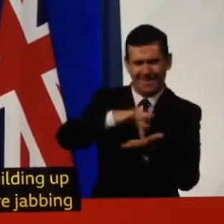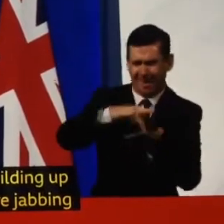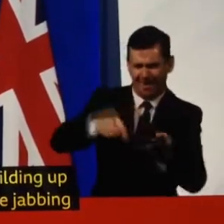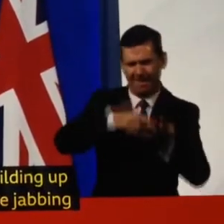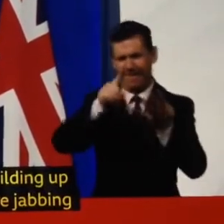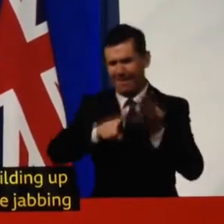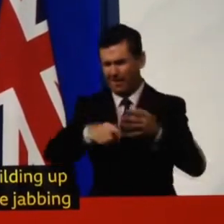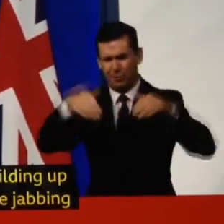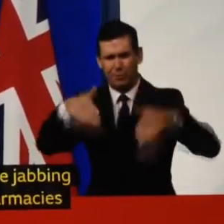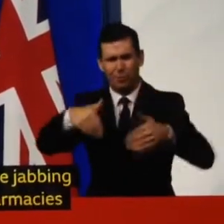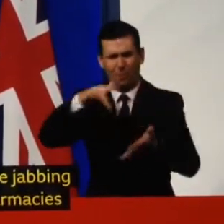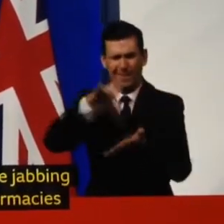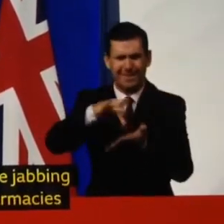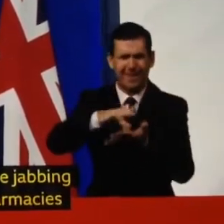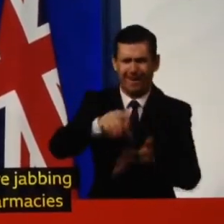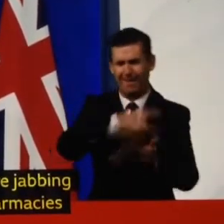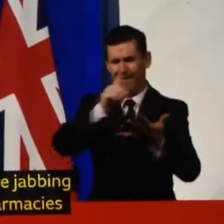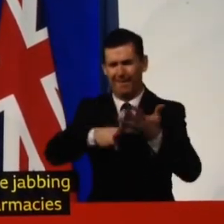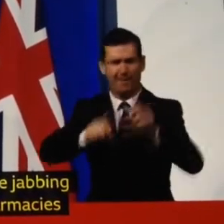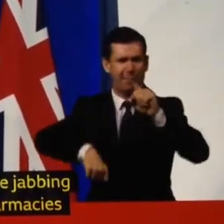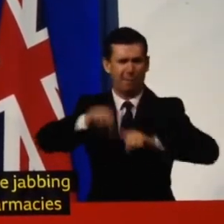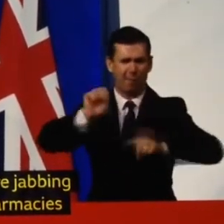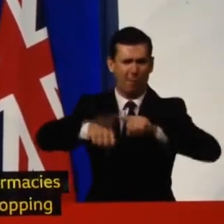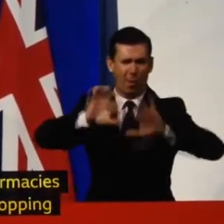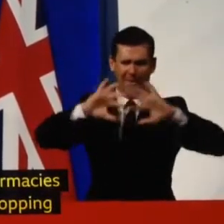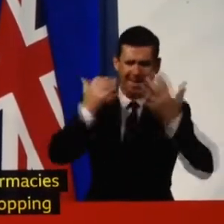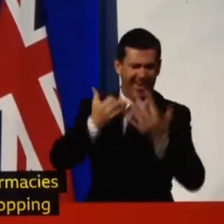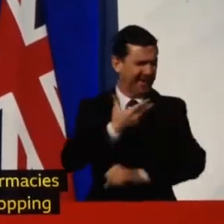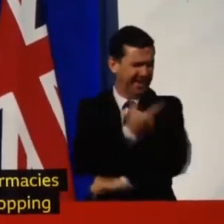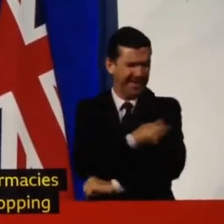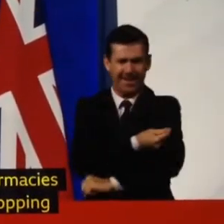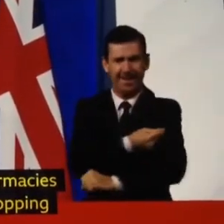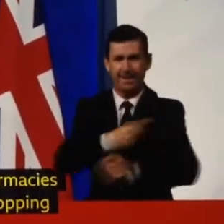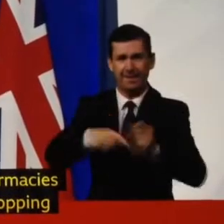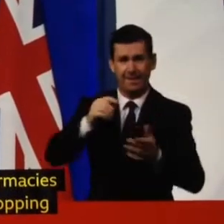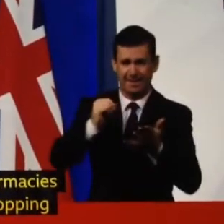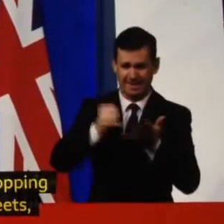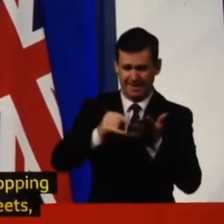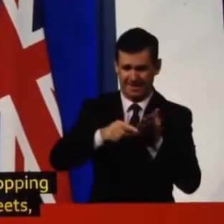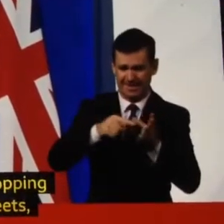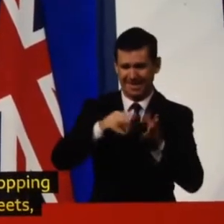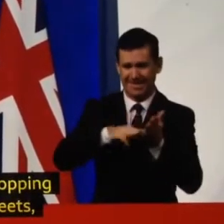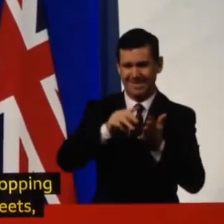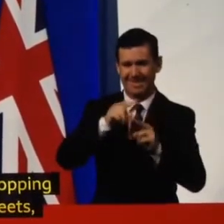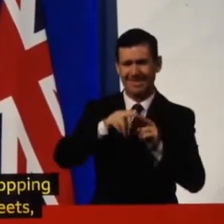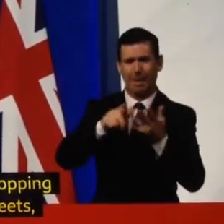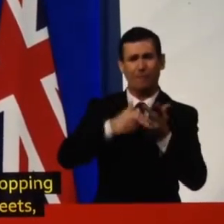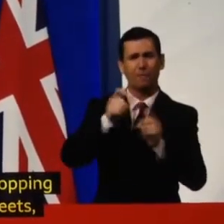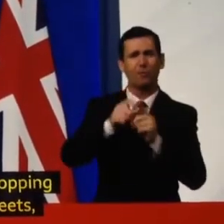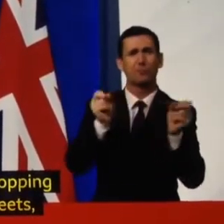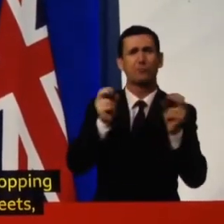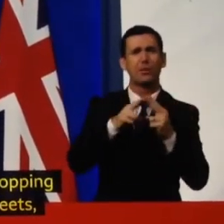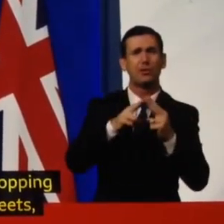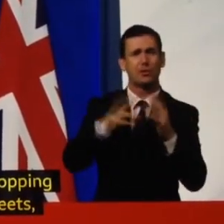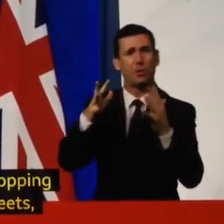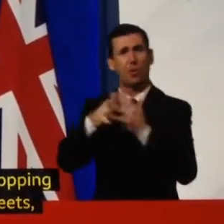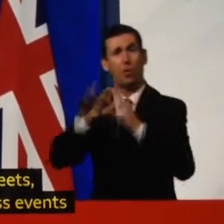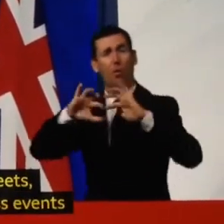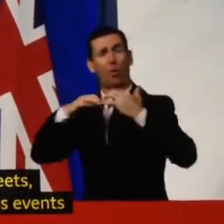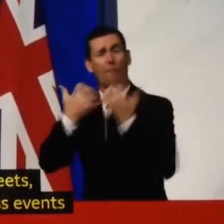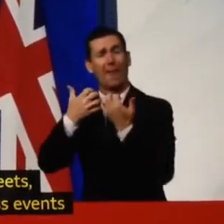high streets, in football stadiums, with mass events planned at Stamford Bridge and Wembley this weekend, and